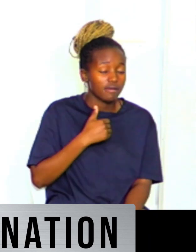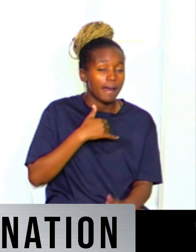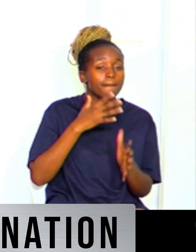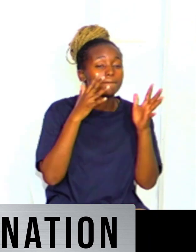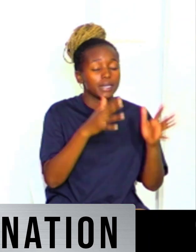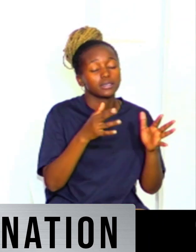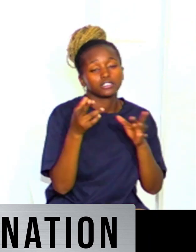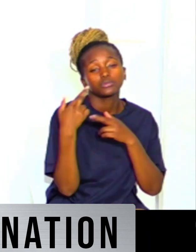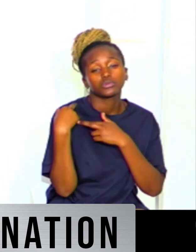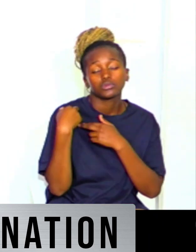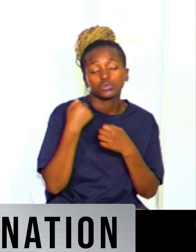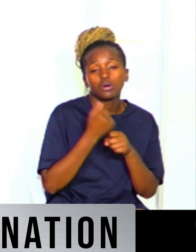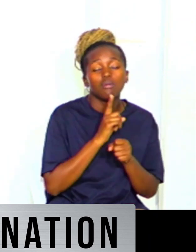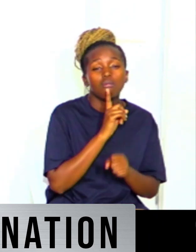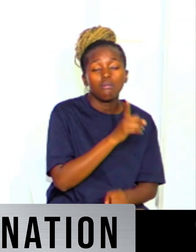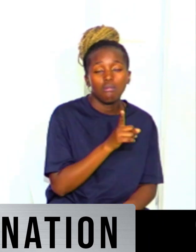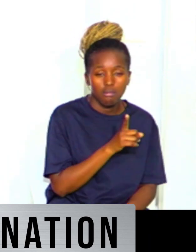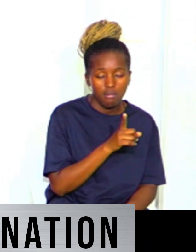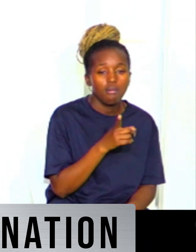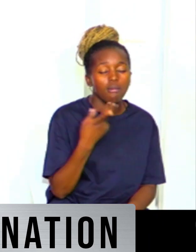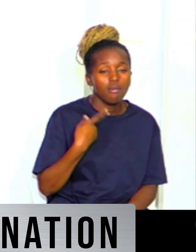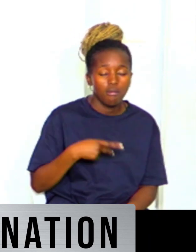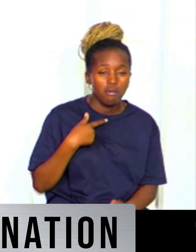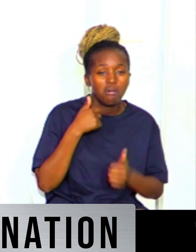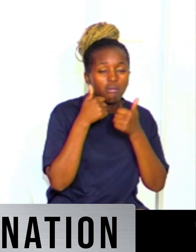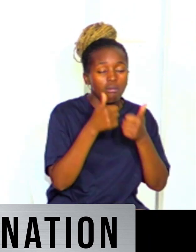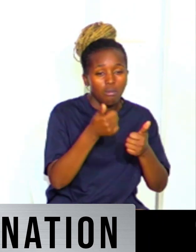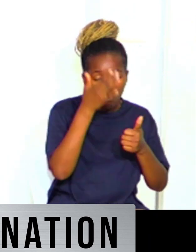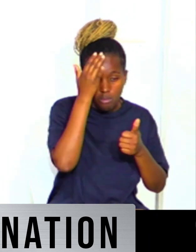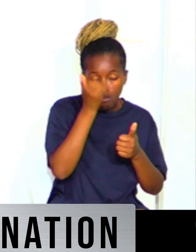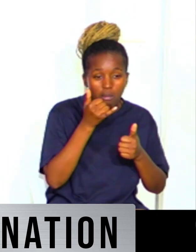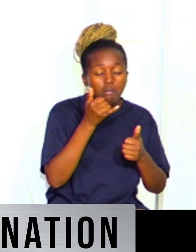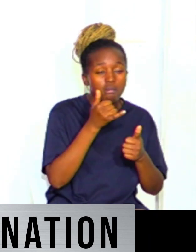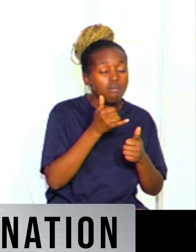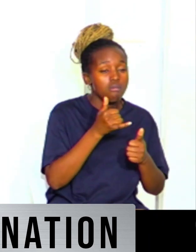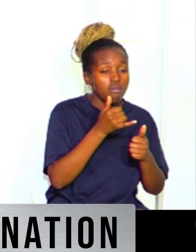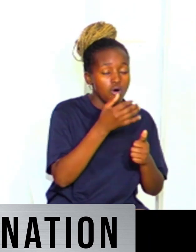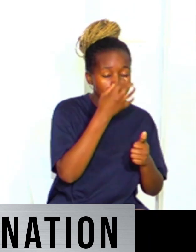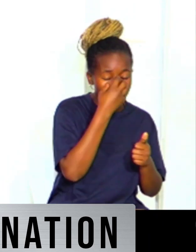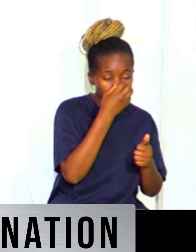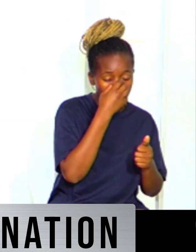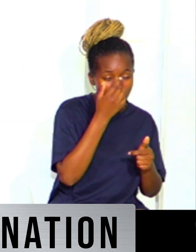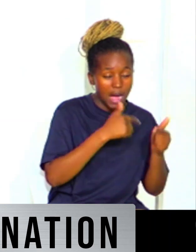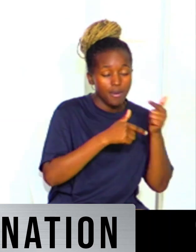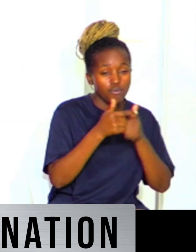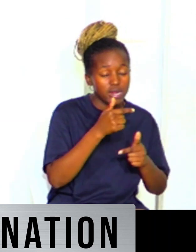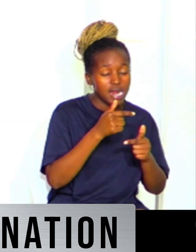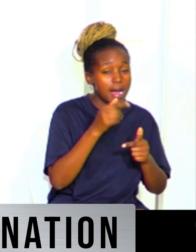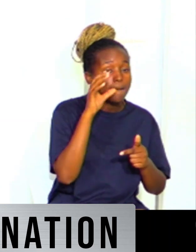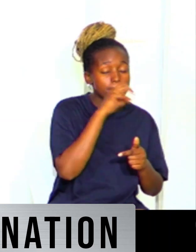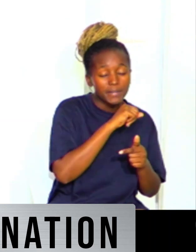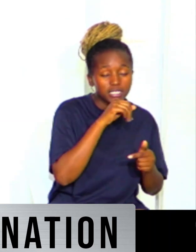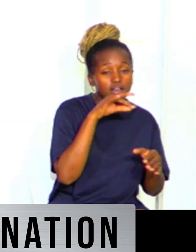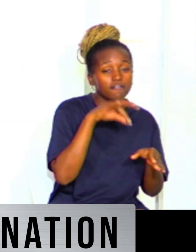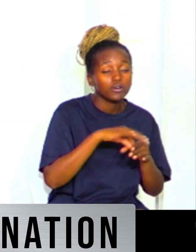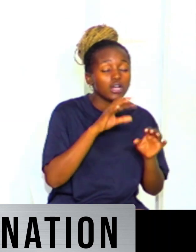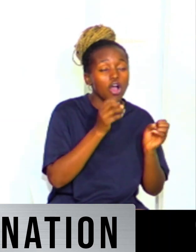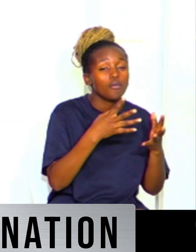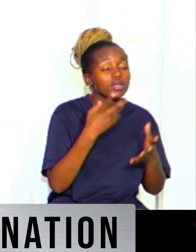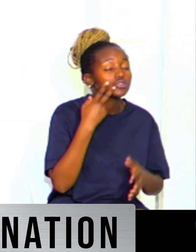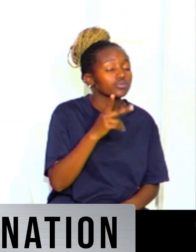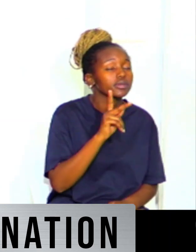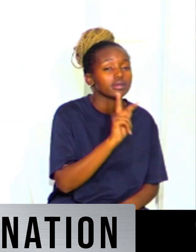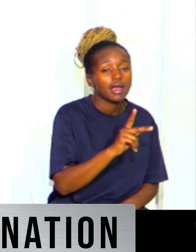only defeated Raila Amolo Odinga with only 200,000 votes. And in Bungoma County,